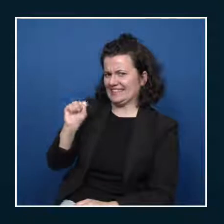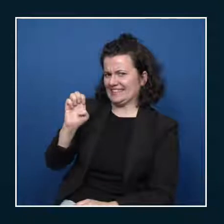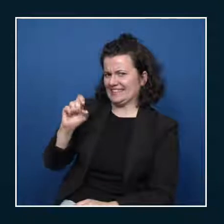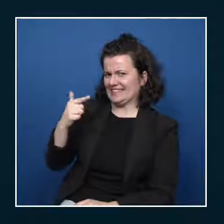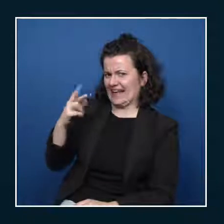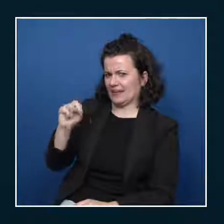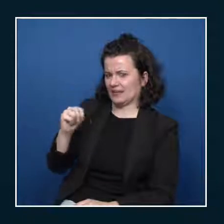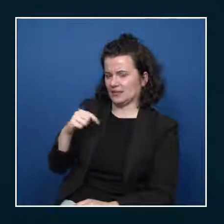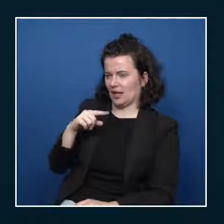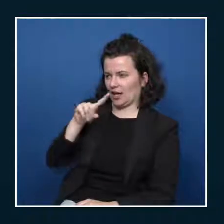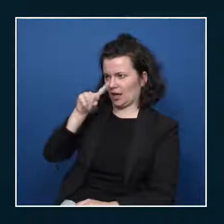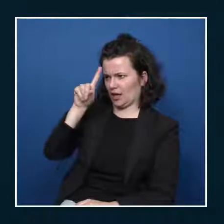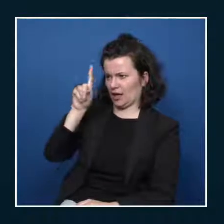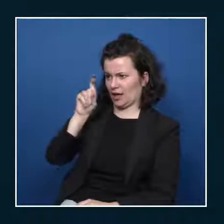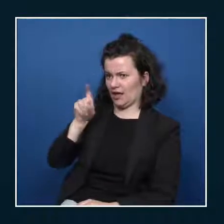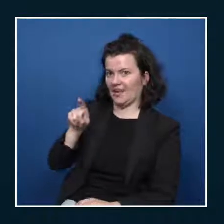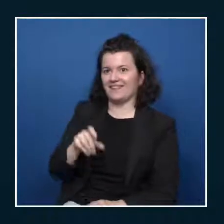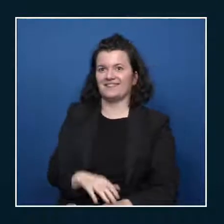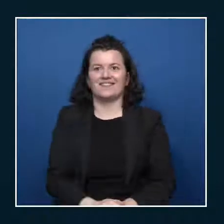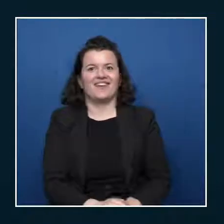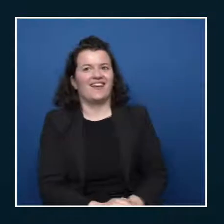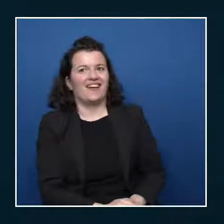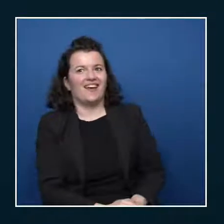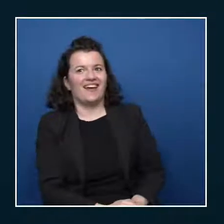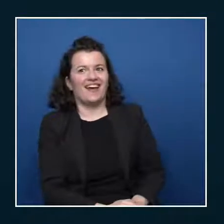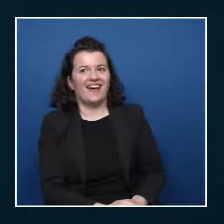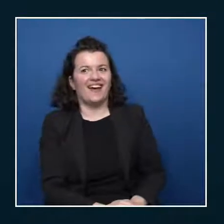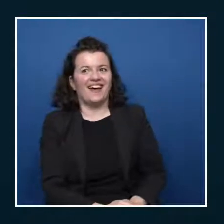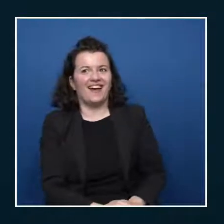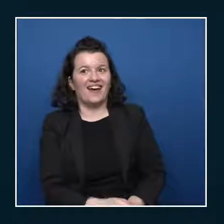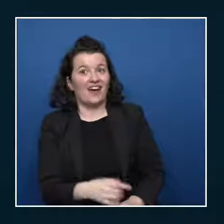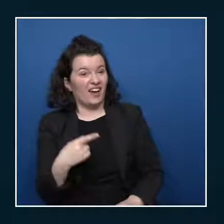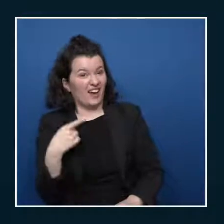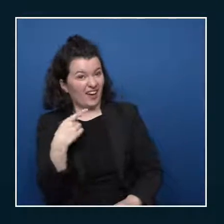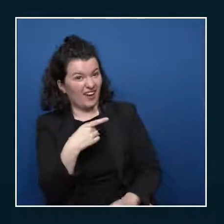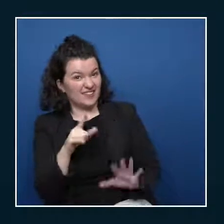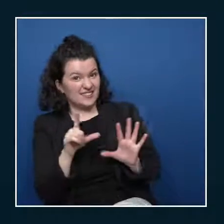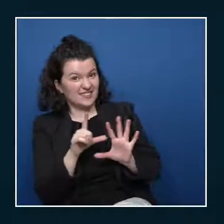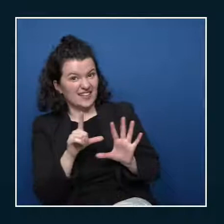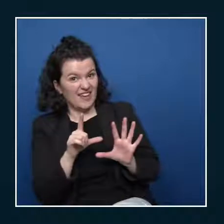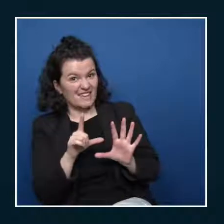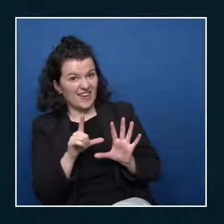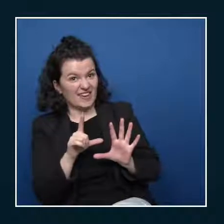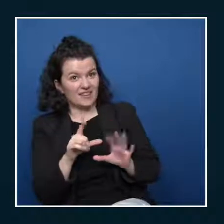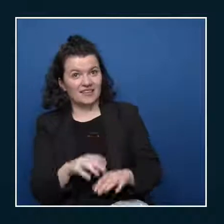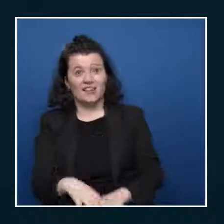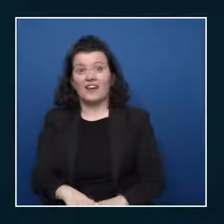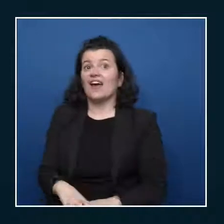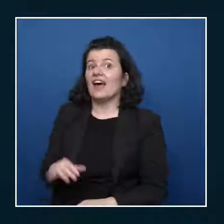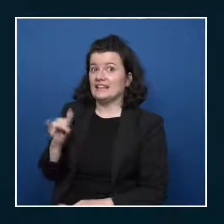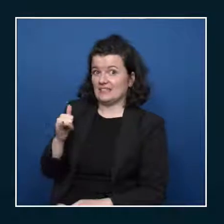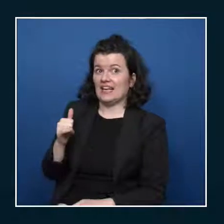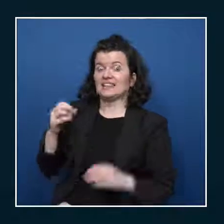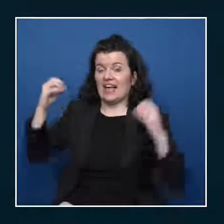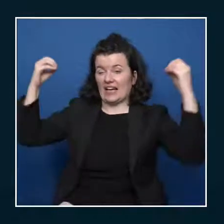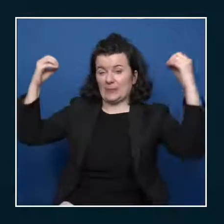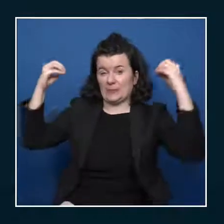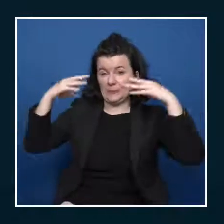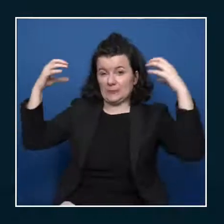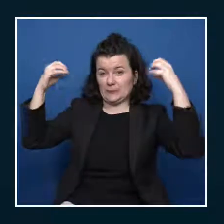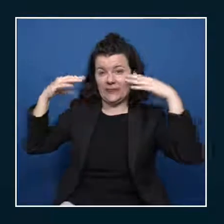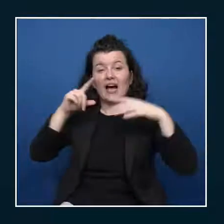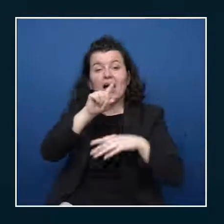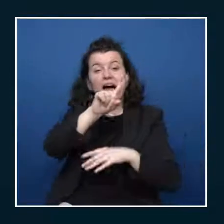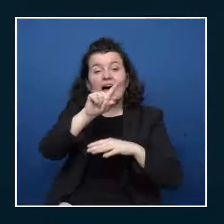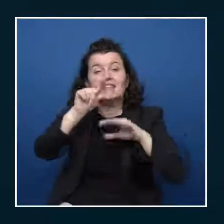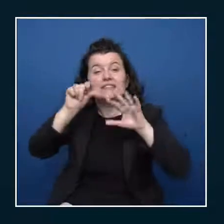5:07, Lars. Okay. Yeah, it is. It's there's only light in here because like I had 16 different lights actually